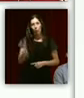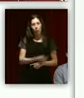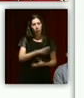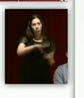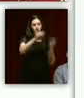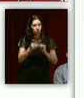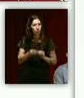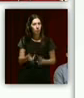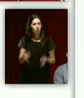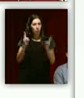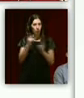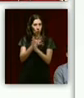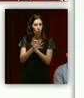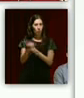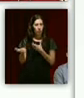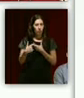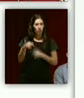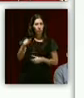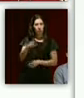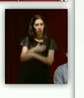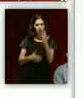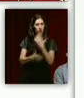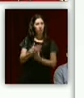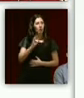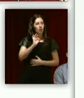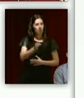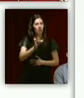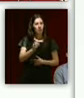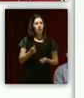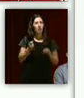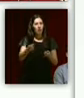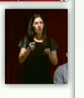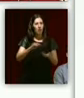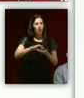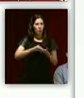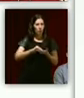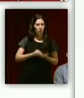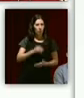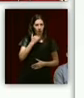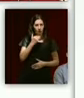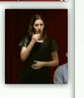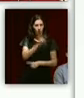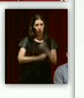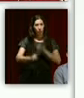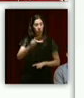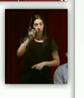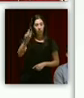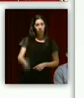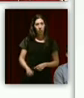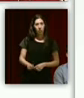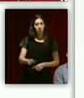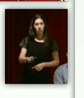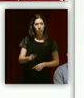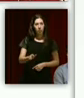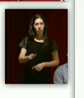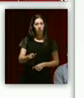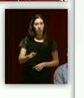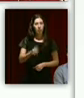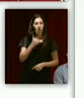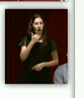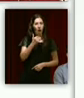can use different peripherals. And this is something that can solve part of the problem, because the